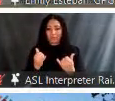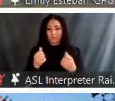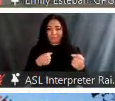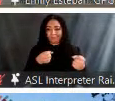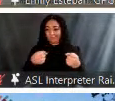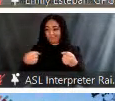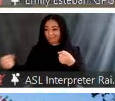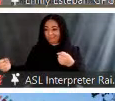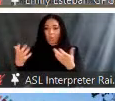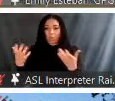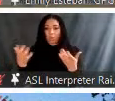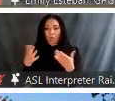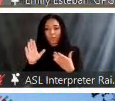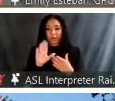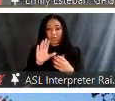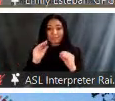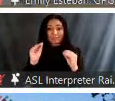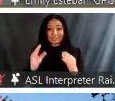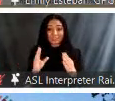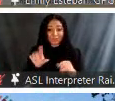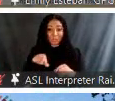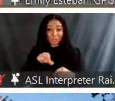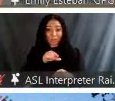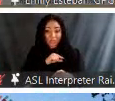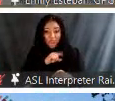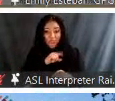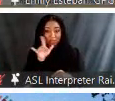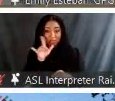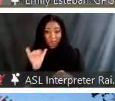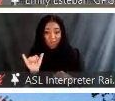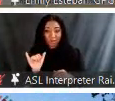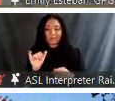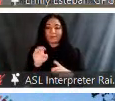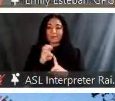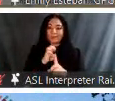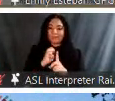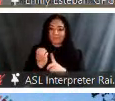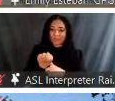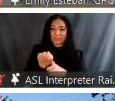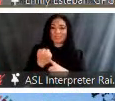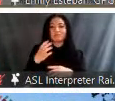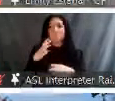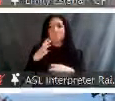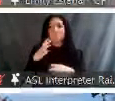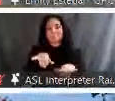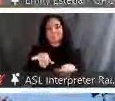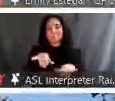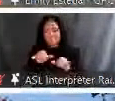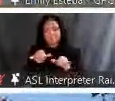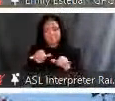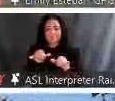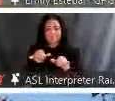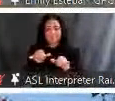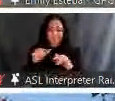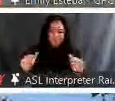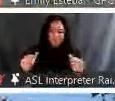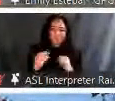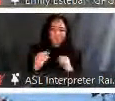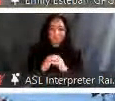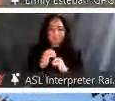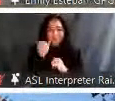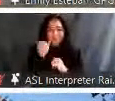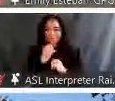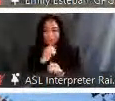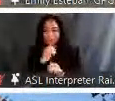the teacher qualifications are, what the environmental standards are, and so forth, even if they're not as